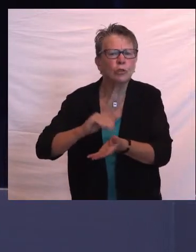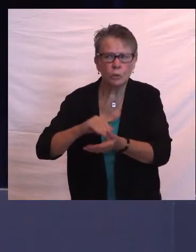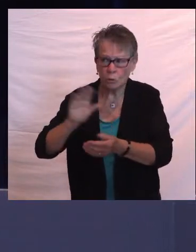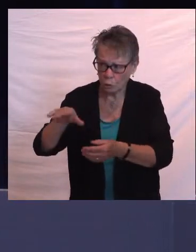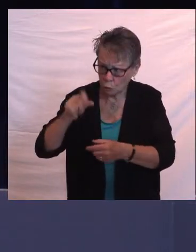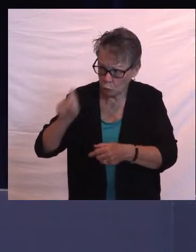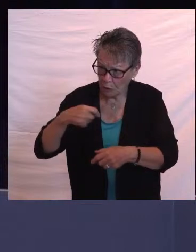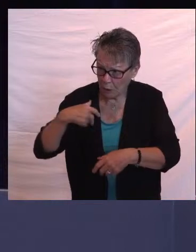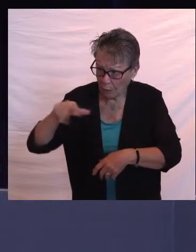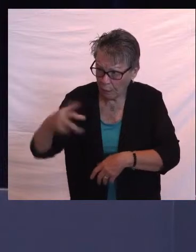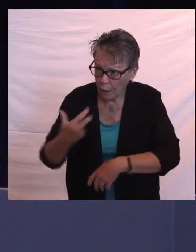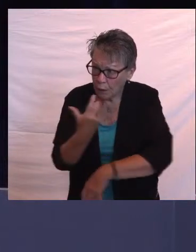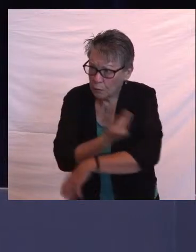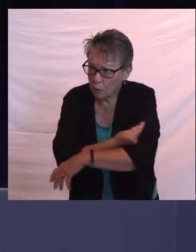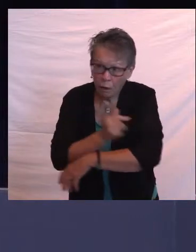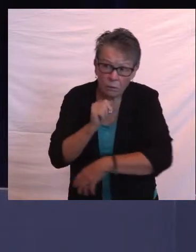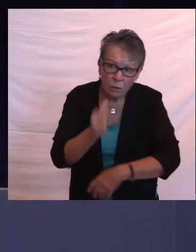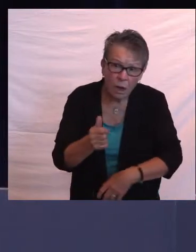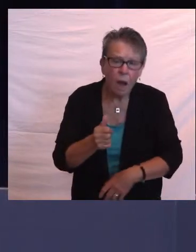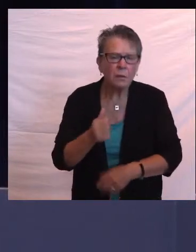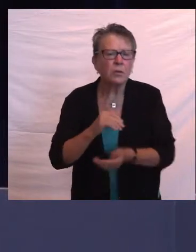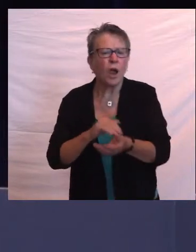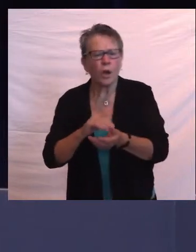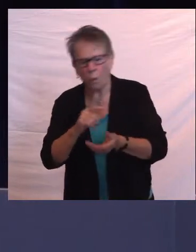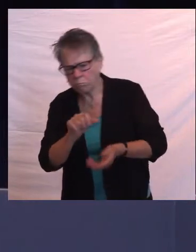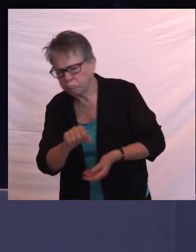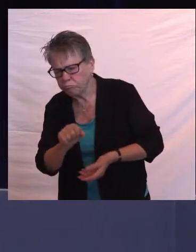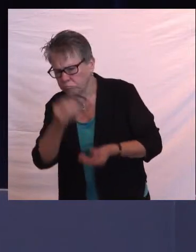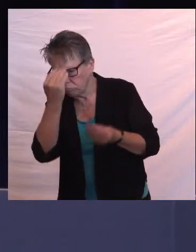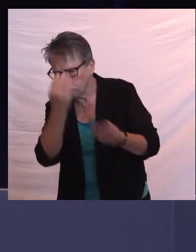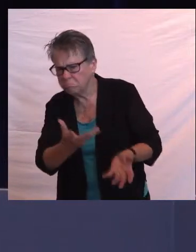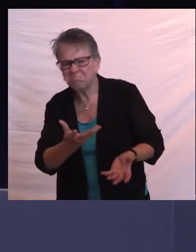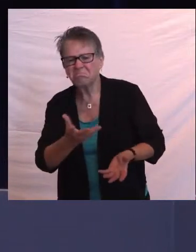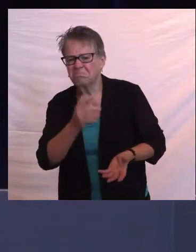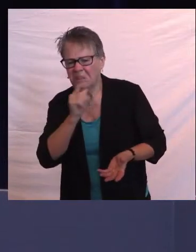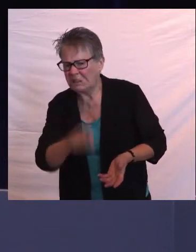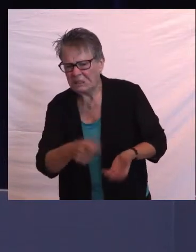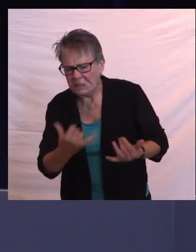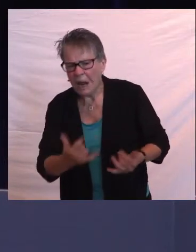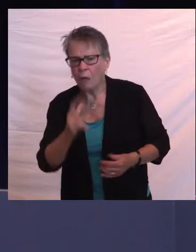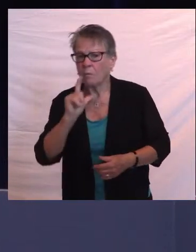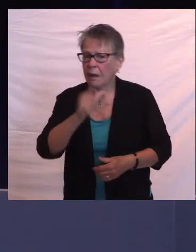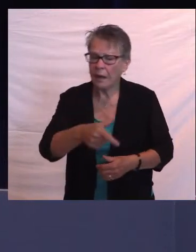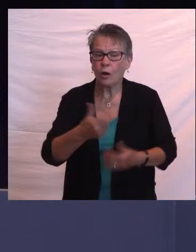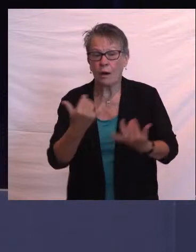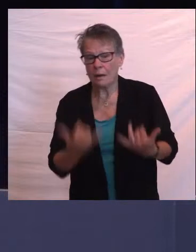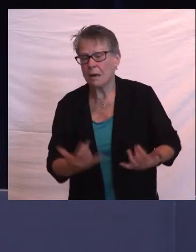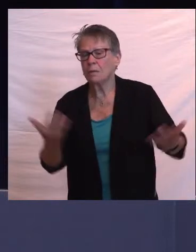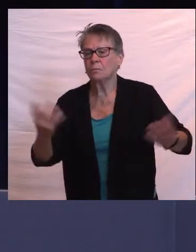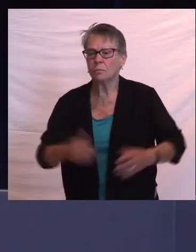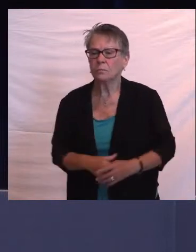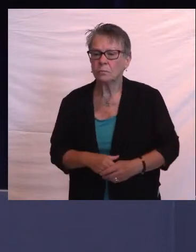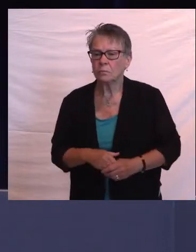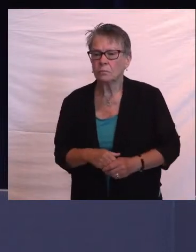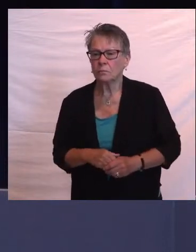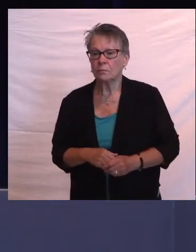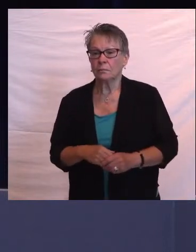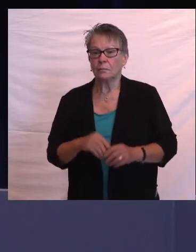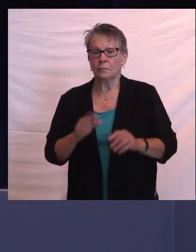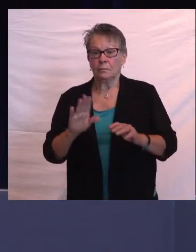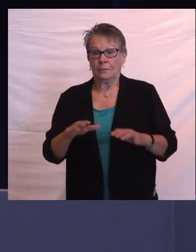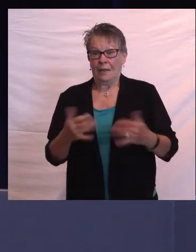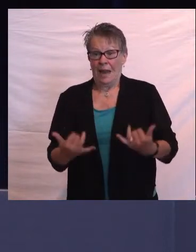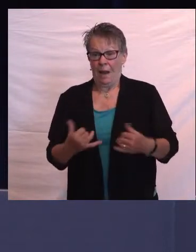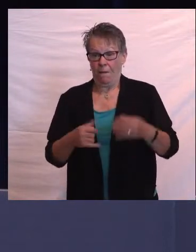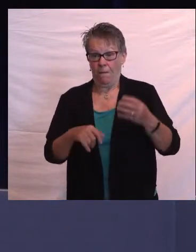fourth category to those who can receive a booster: people aged 18 to 64 who are at